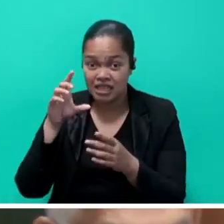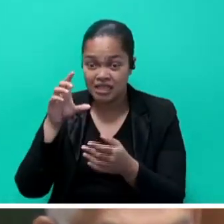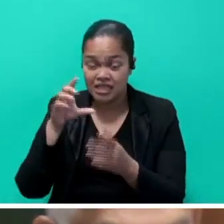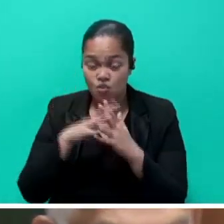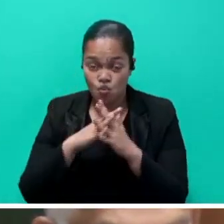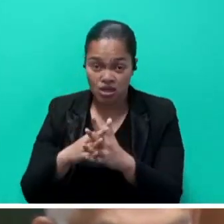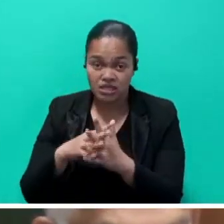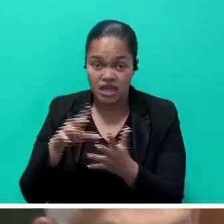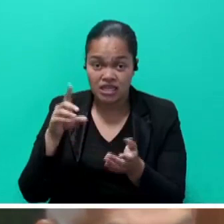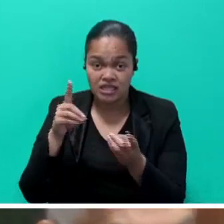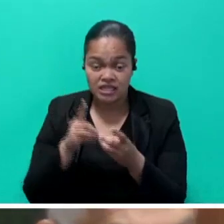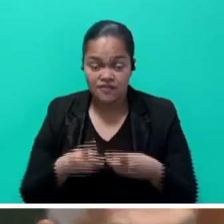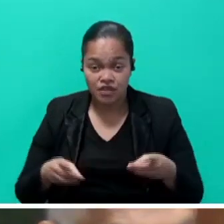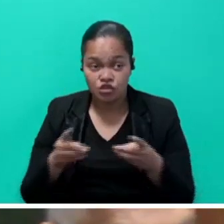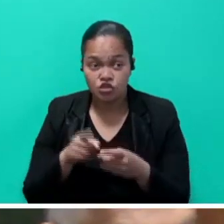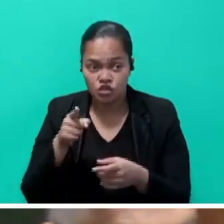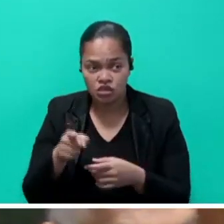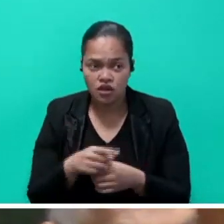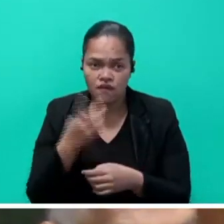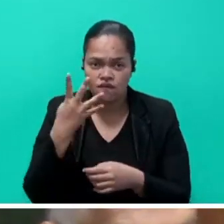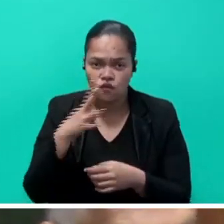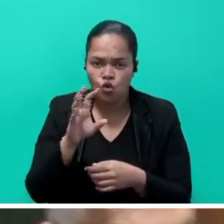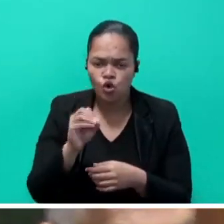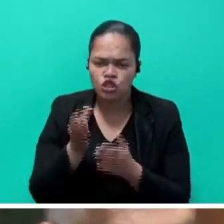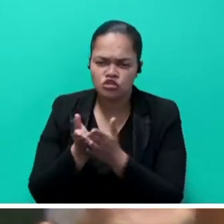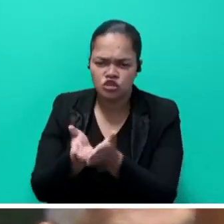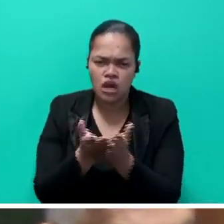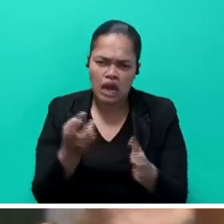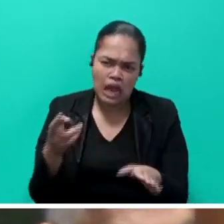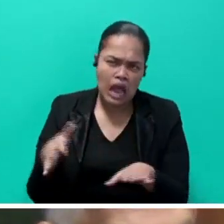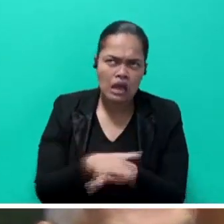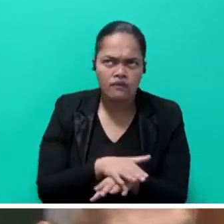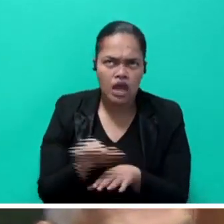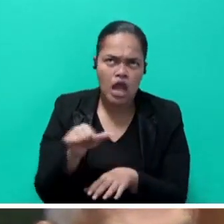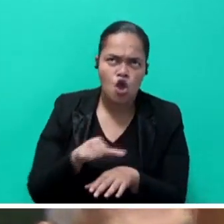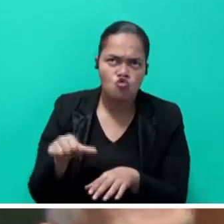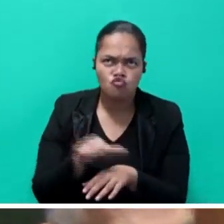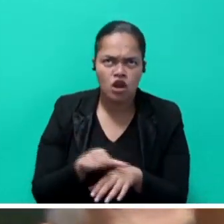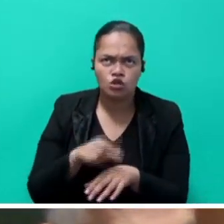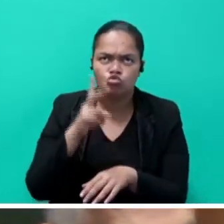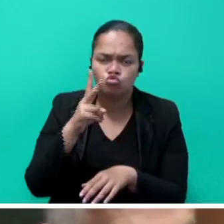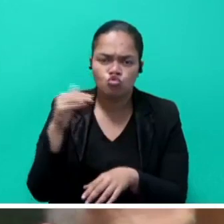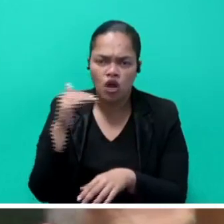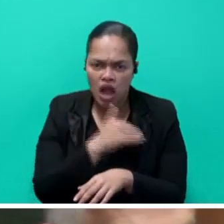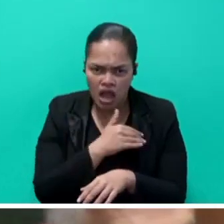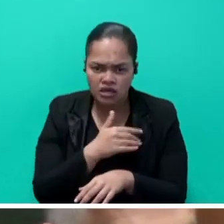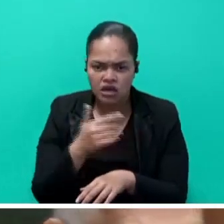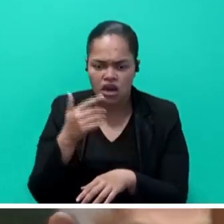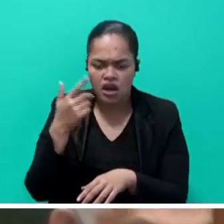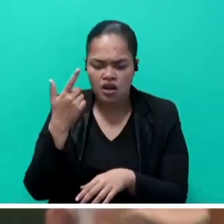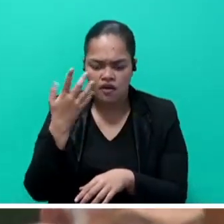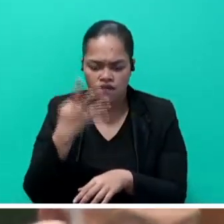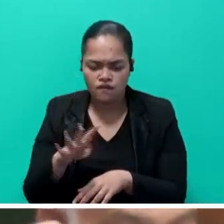Board comprised of 40 drainage schemes covering an area of